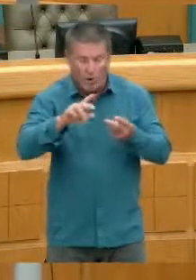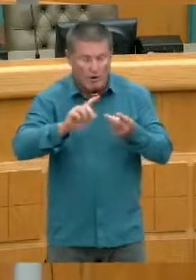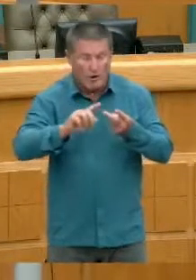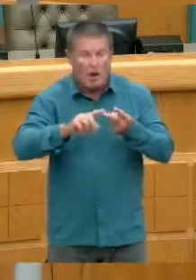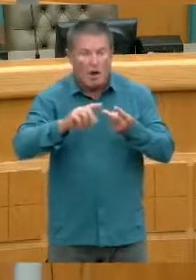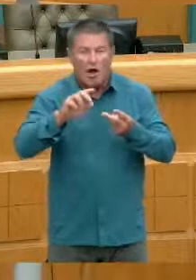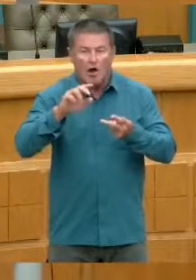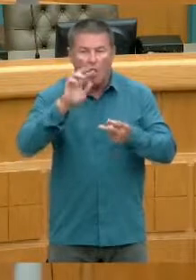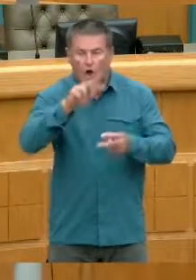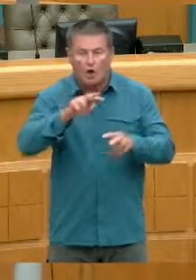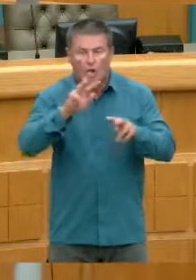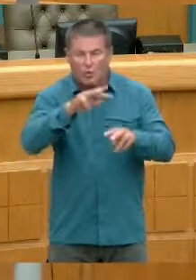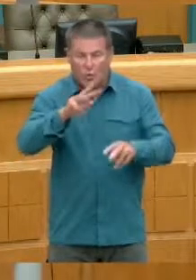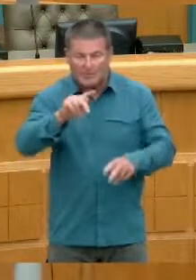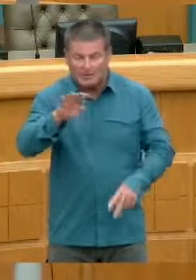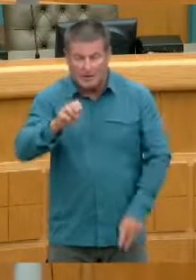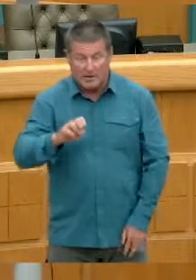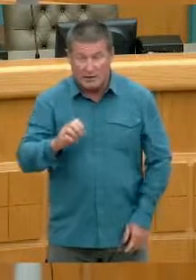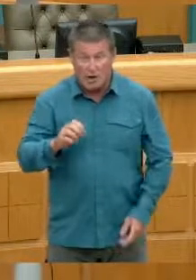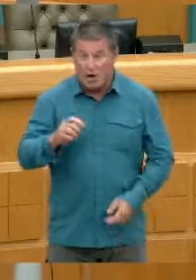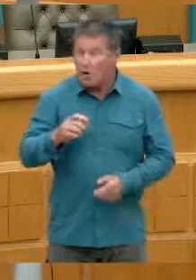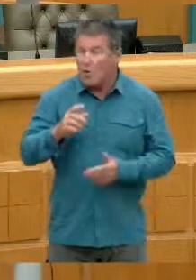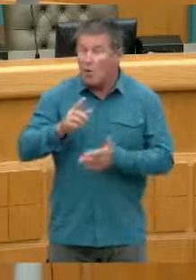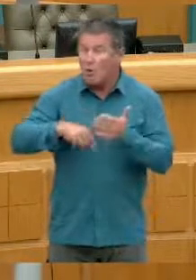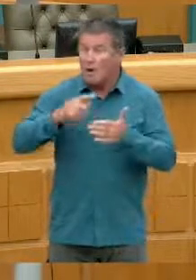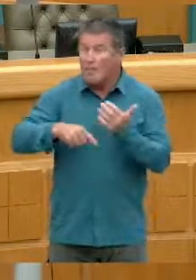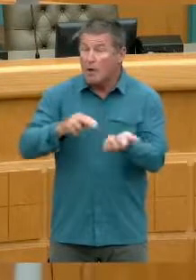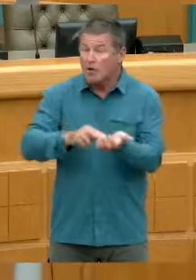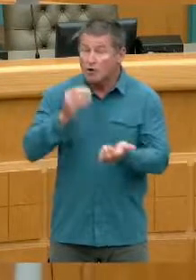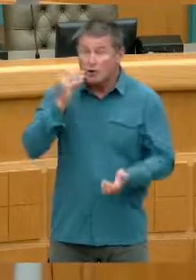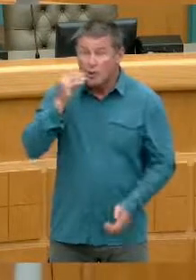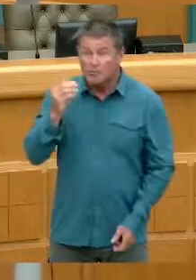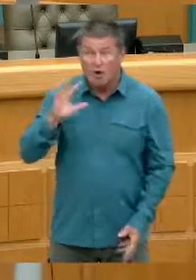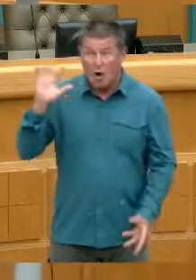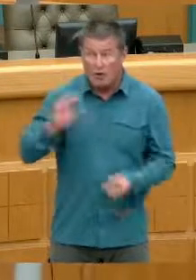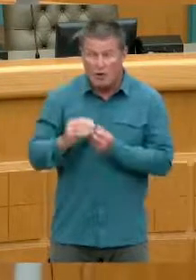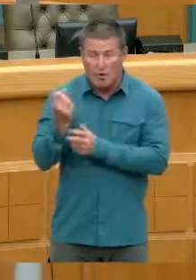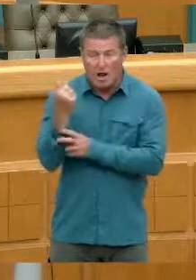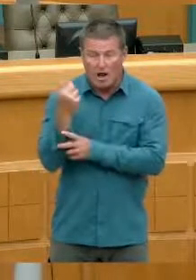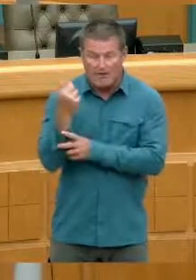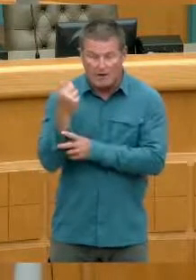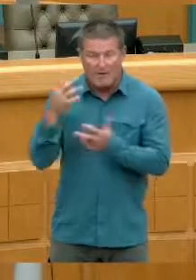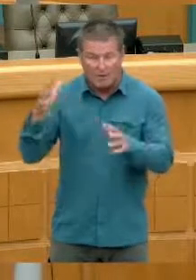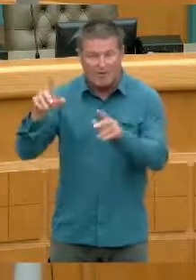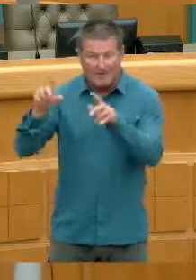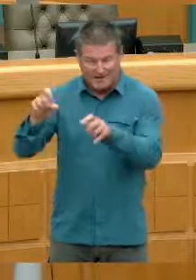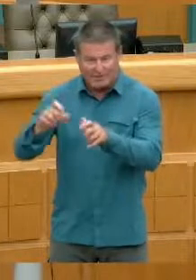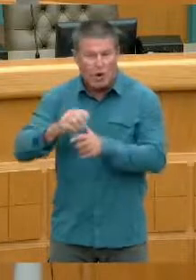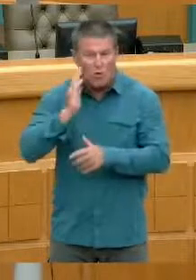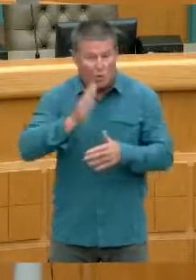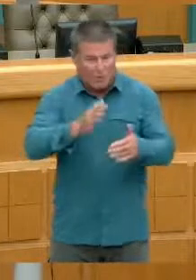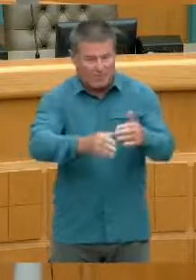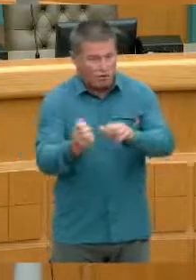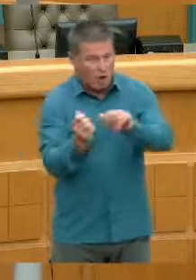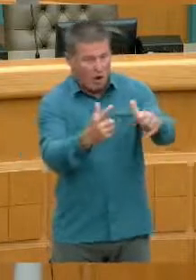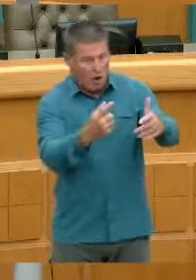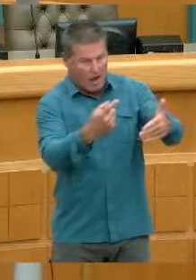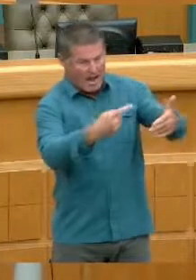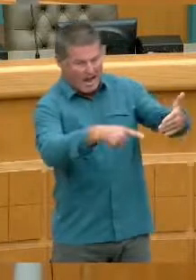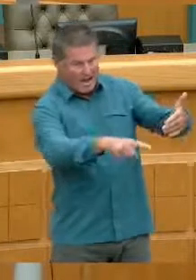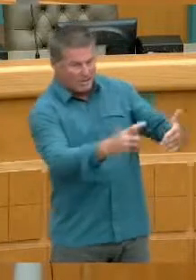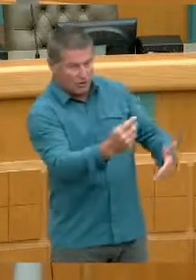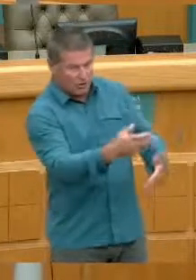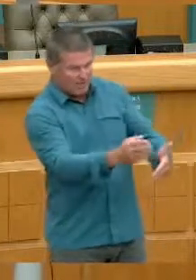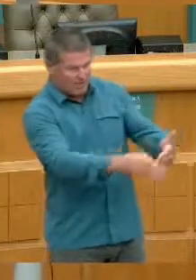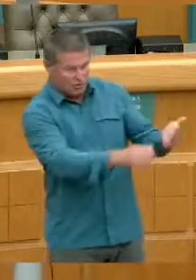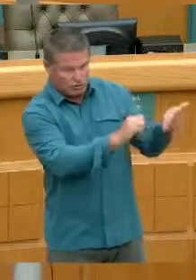nursing home testing, so far 11 nursing homes have been tested, and all nursing homes are scheduled to be completed by next Thursday.